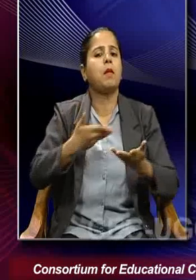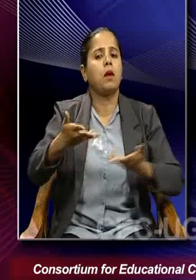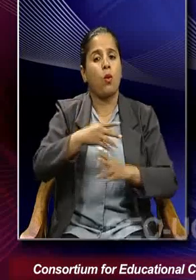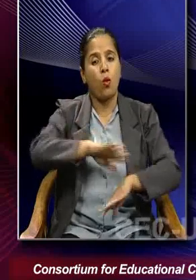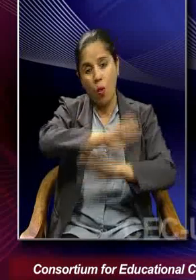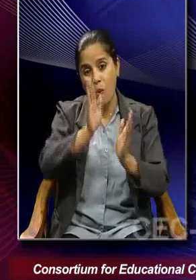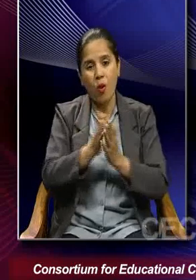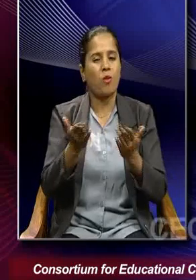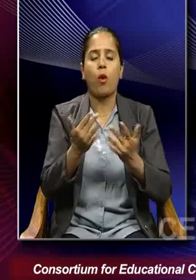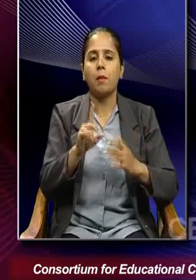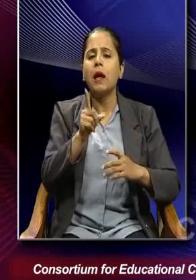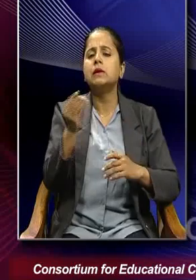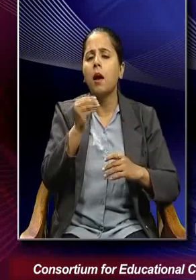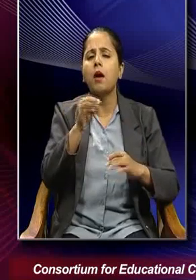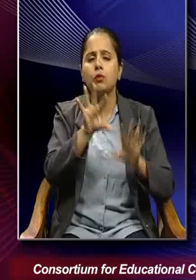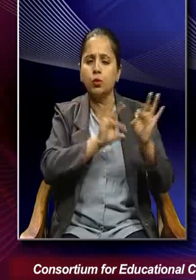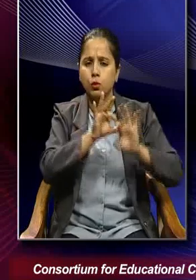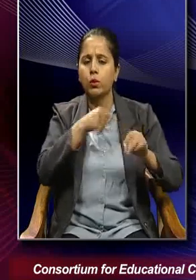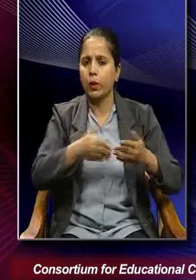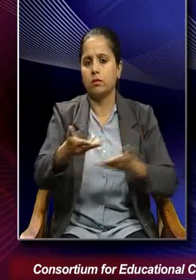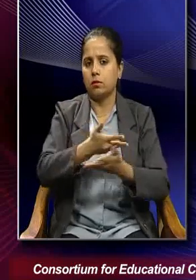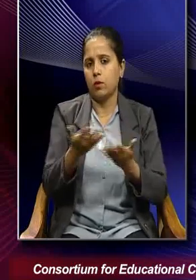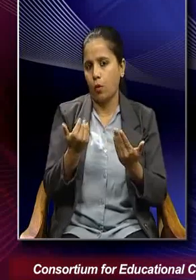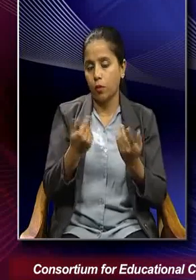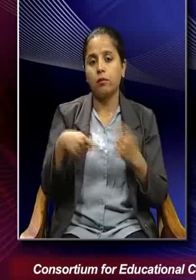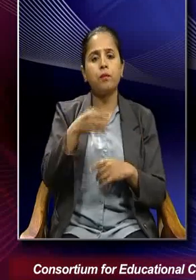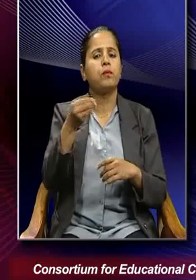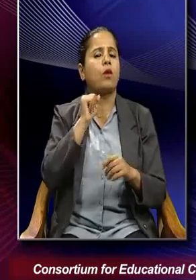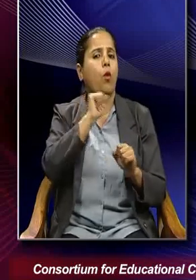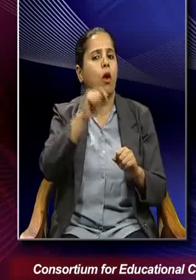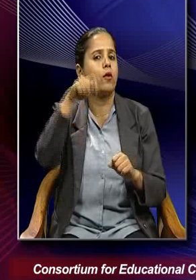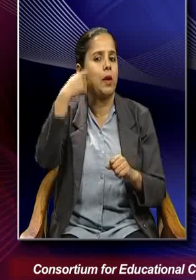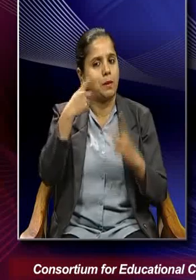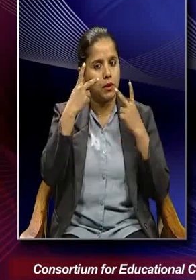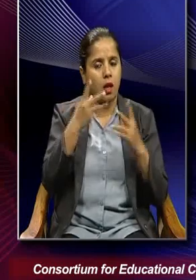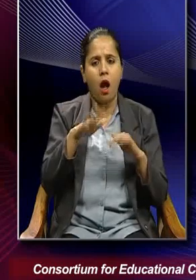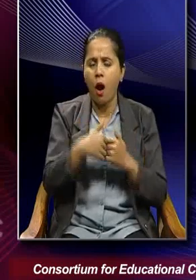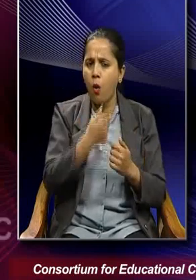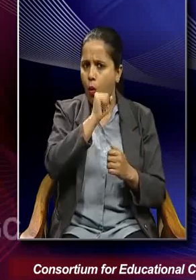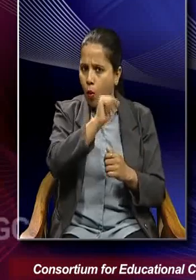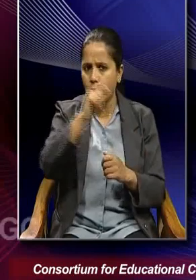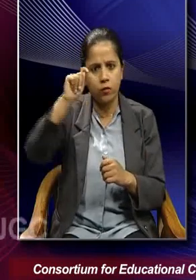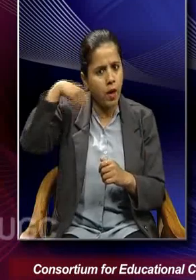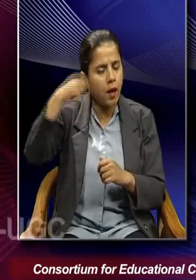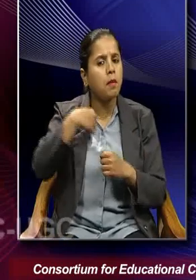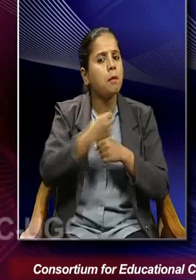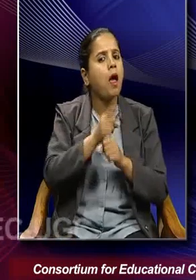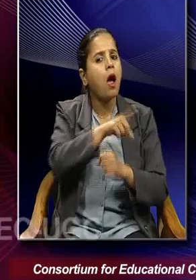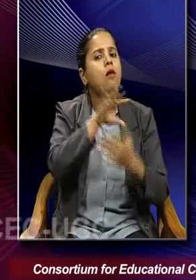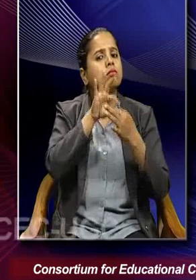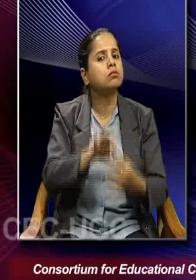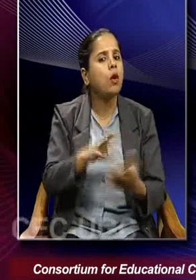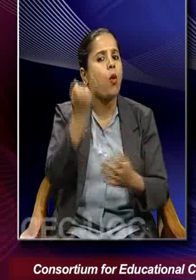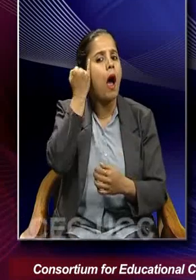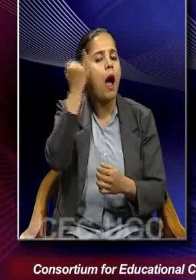of them, but some of them, and all these films we would see that how these films are related to the idea